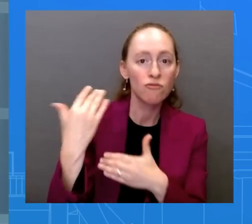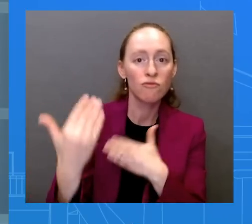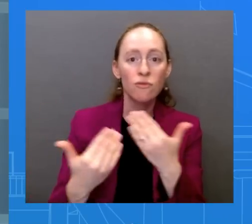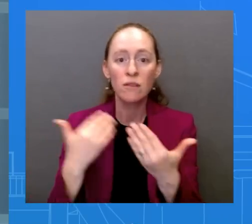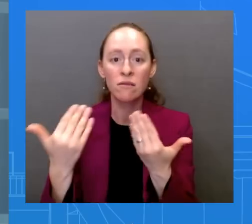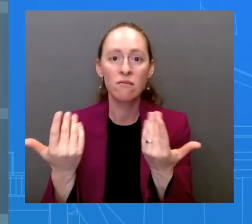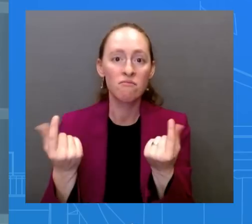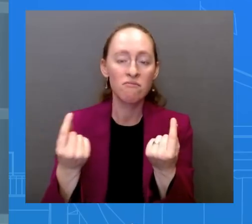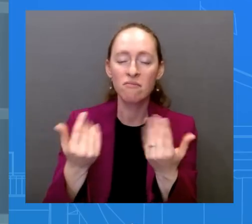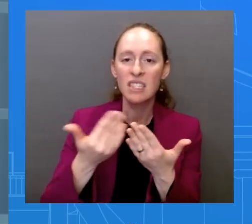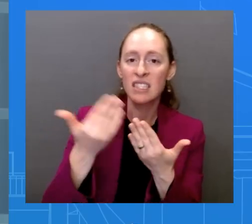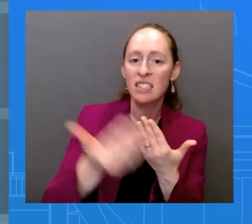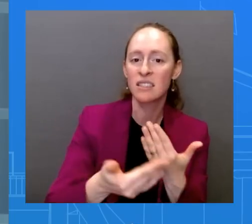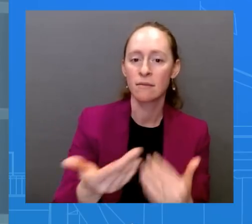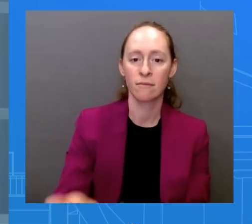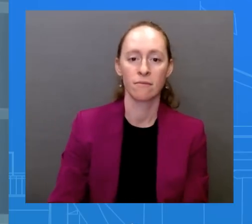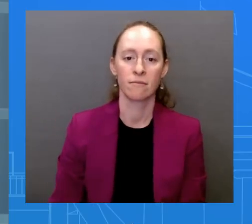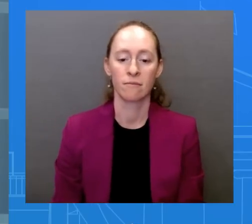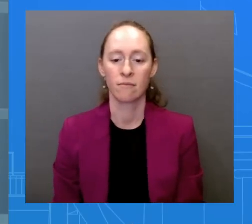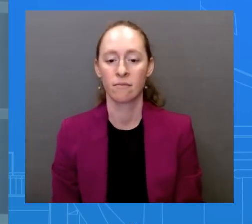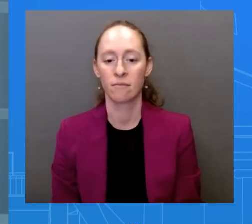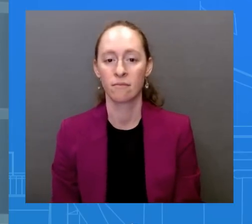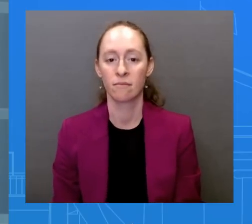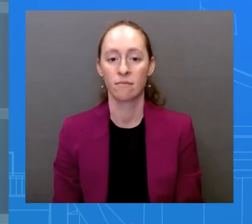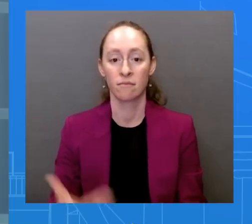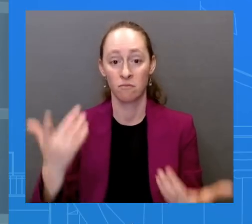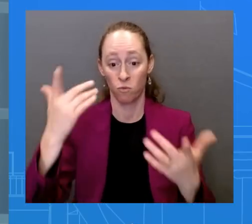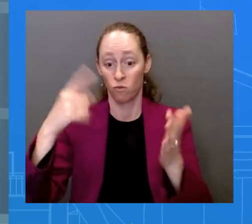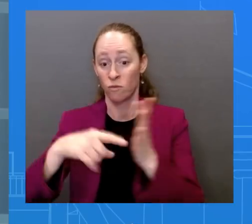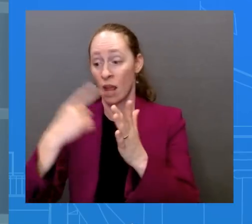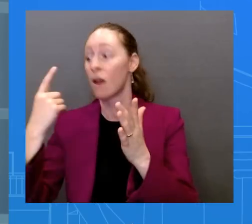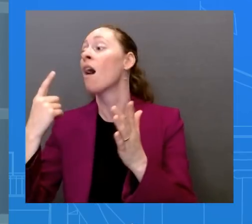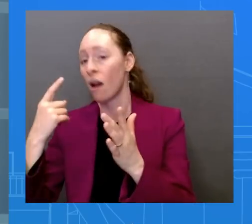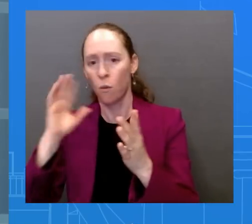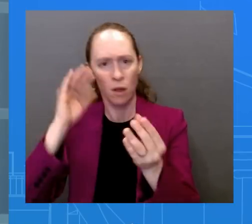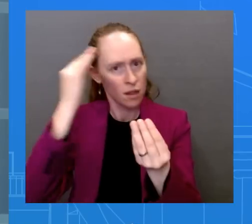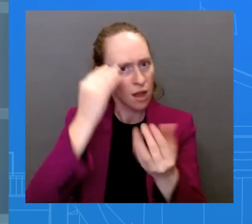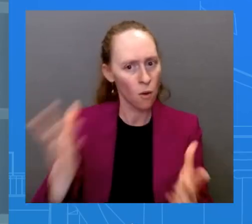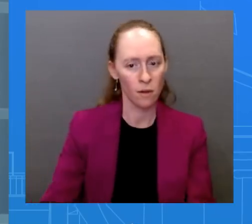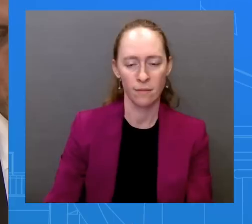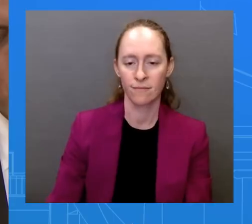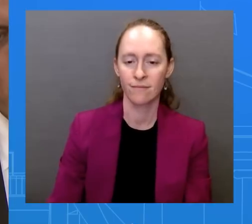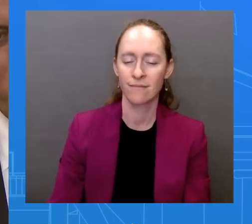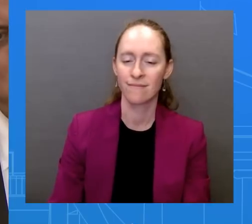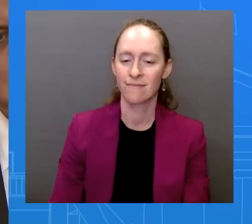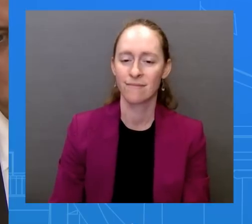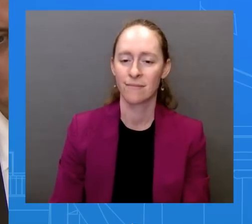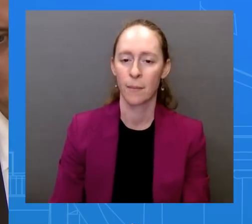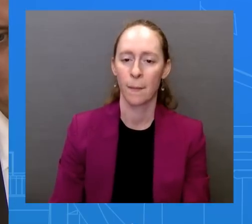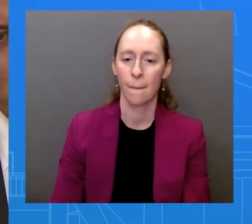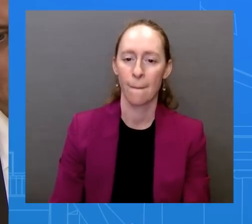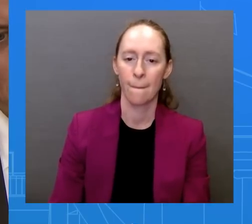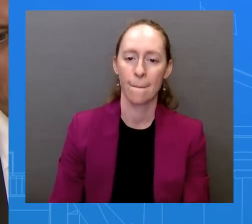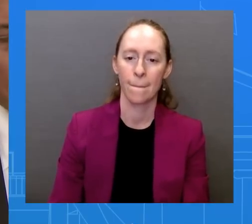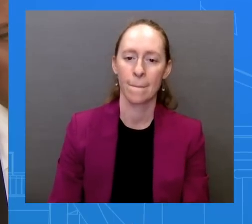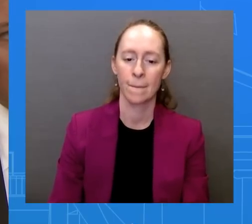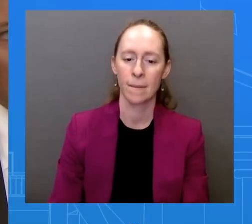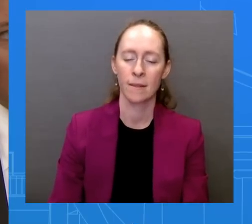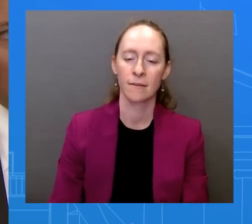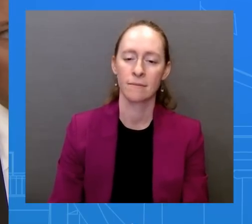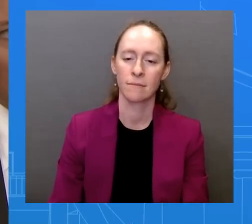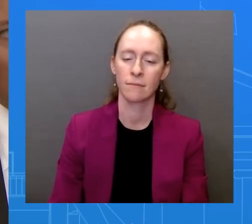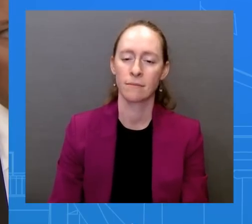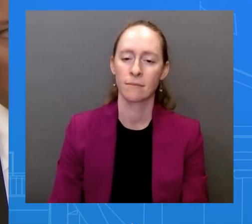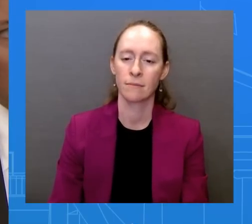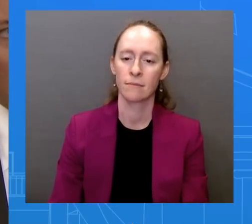have that, we'll share with all of you. And several state attorneys general are planning, you know, court challenges once this is unveiled. Can you talk at